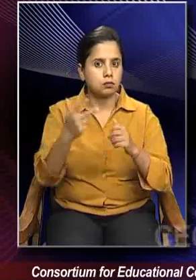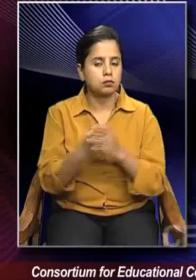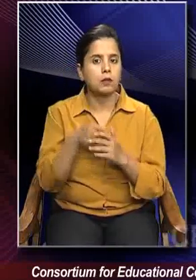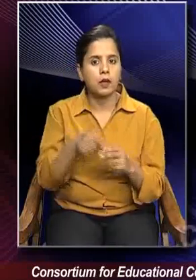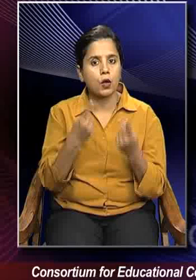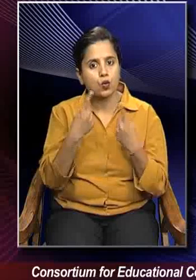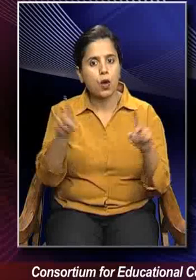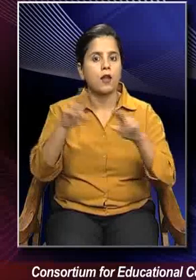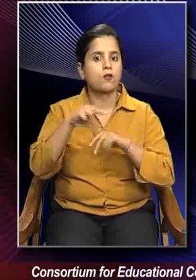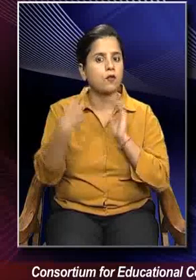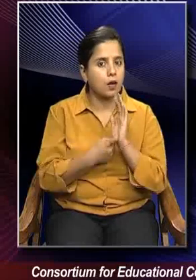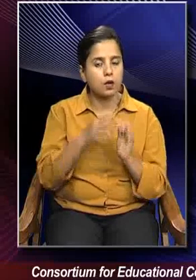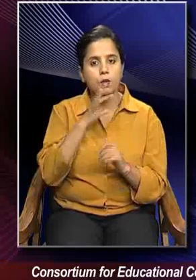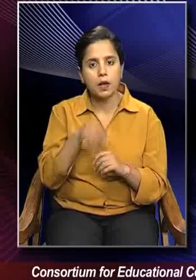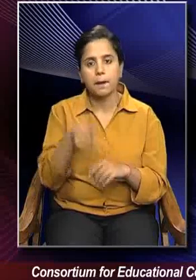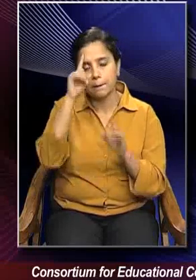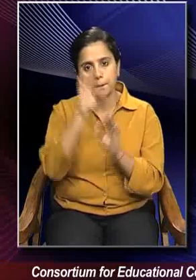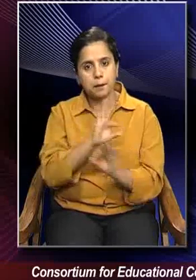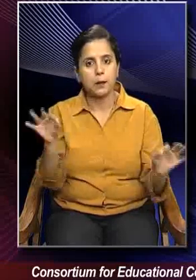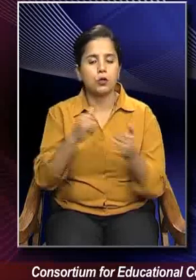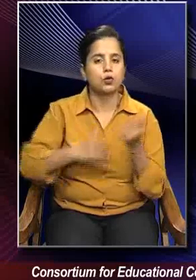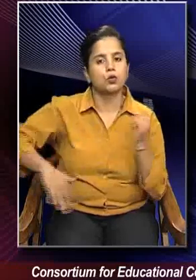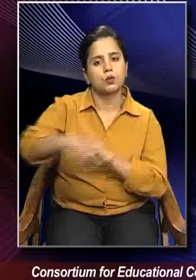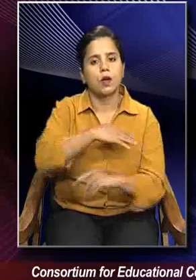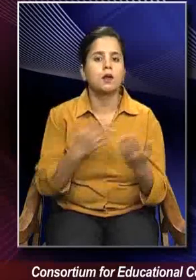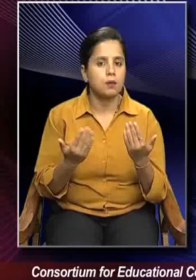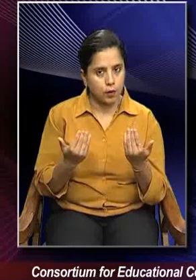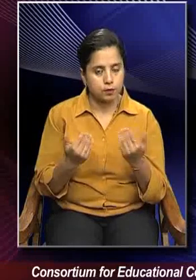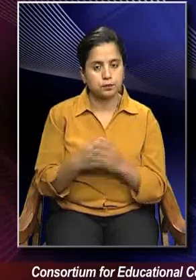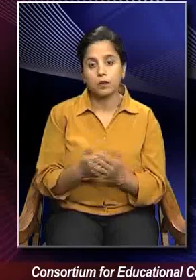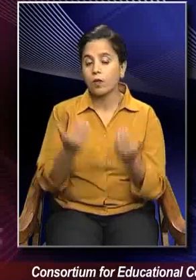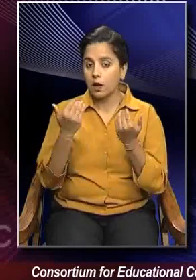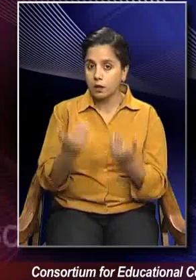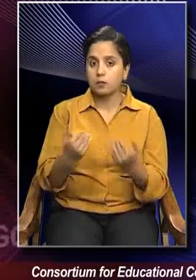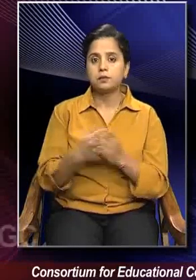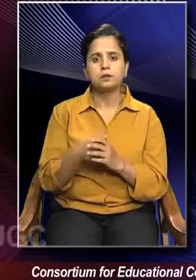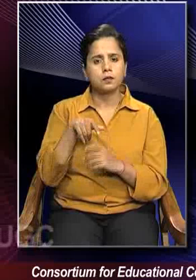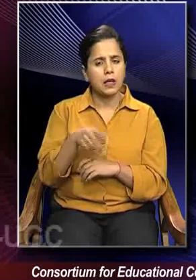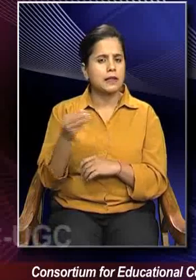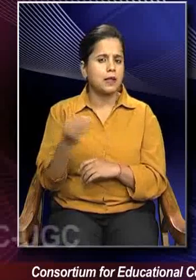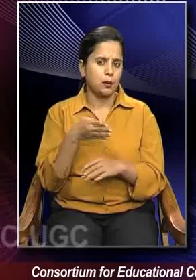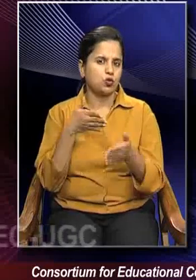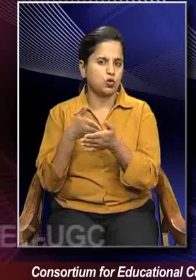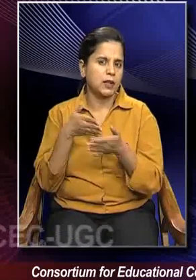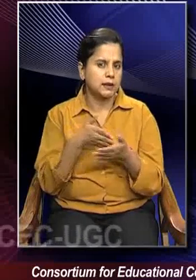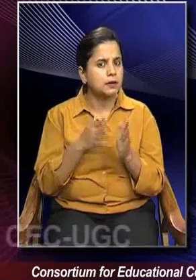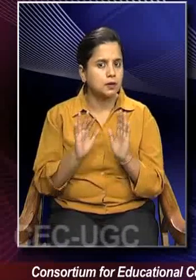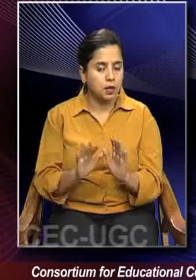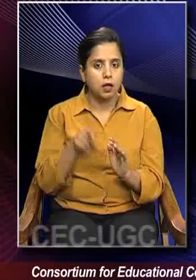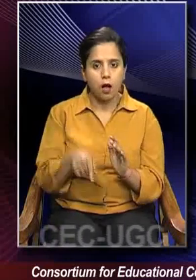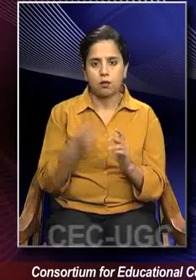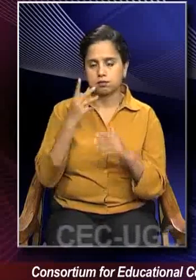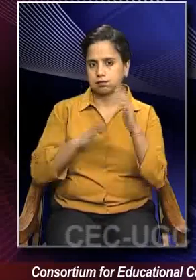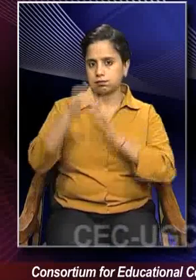fair, and peaceful society. Now, there are some challenges to build